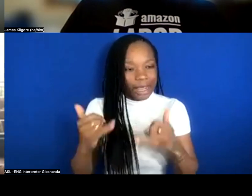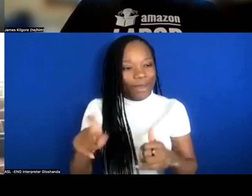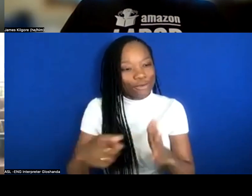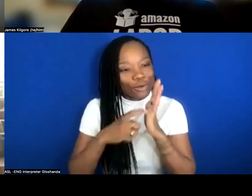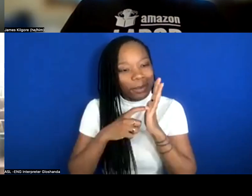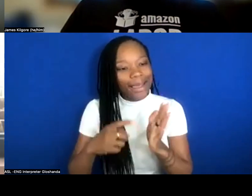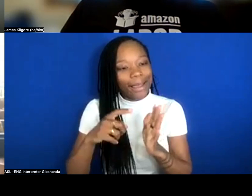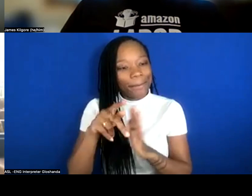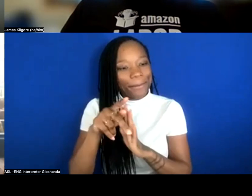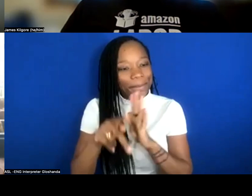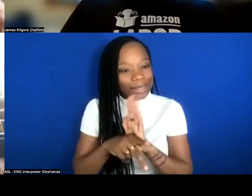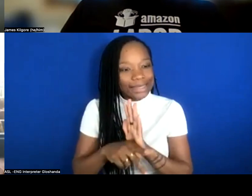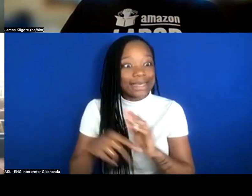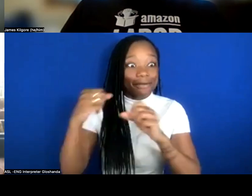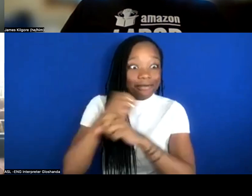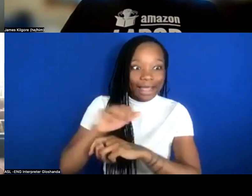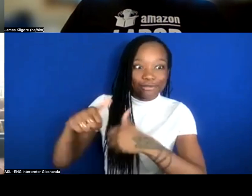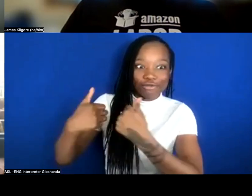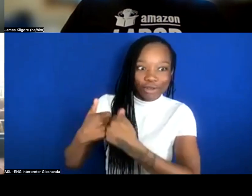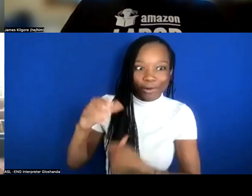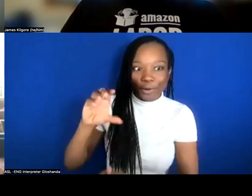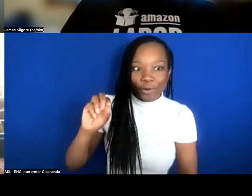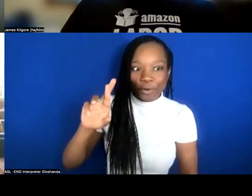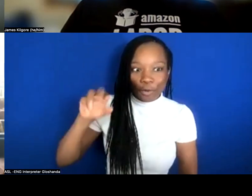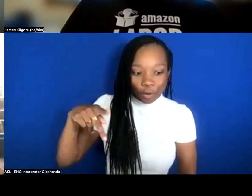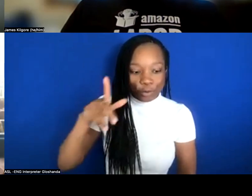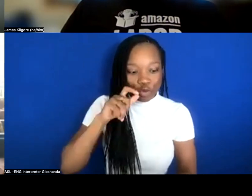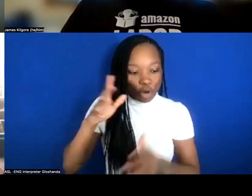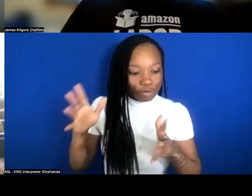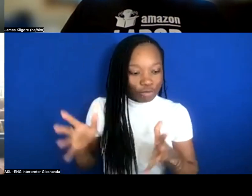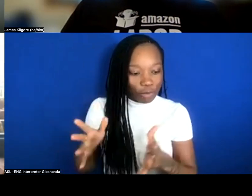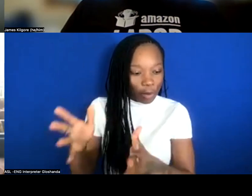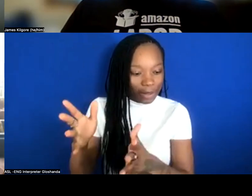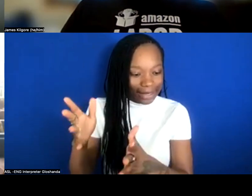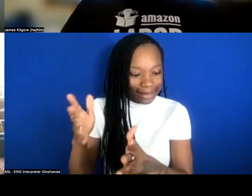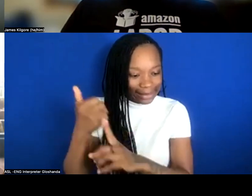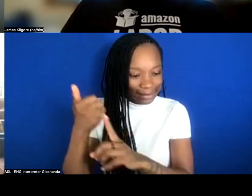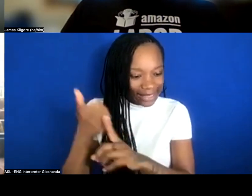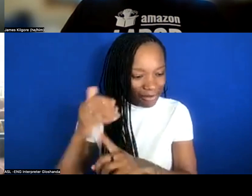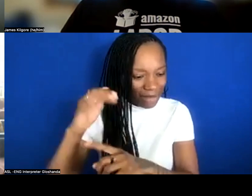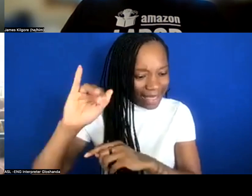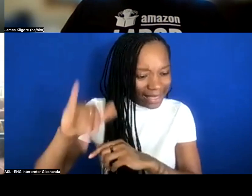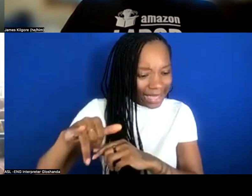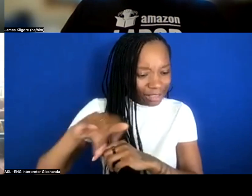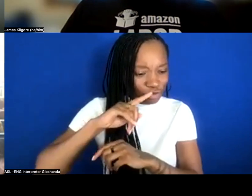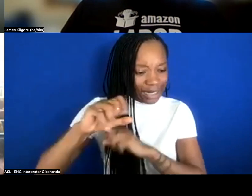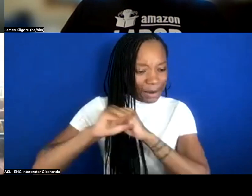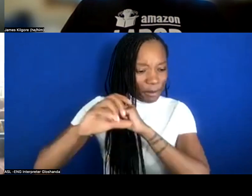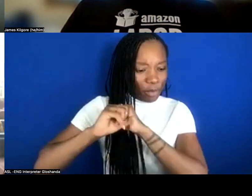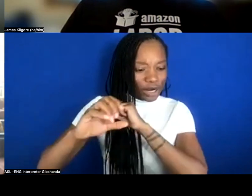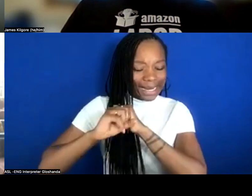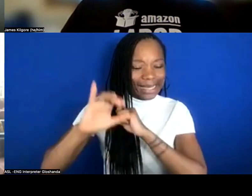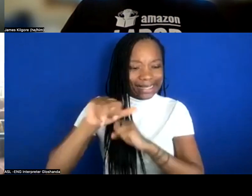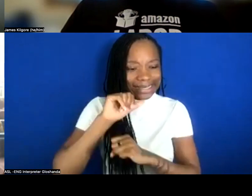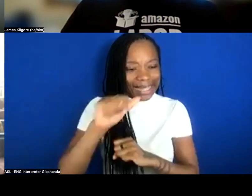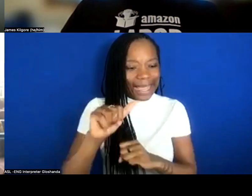also fight against corporations that are promoting their own, it's marketing, right? Like where it's not even like, it's like a narrative shift.